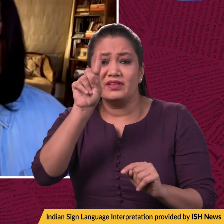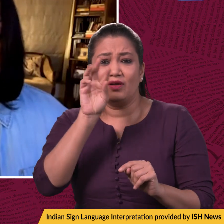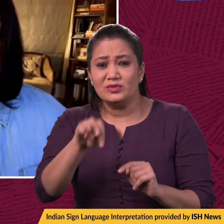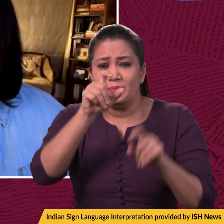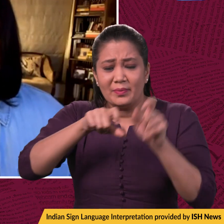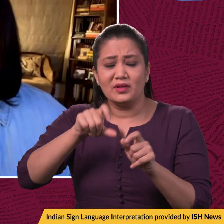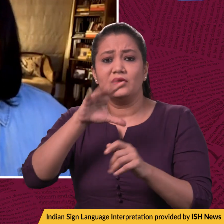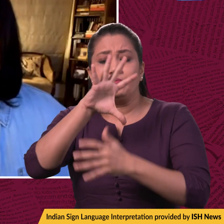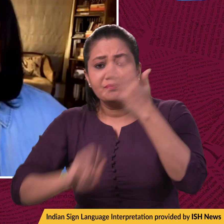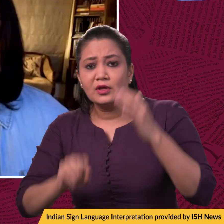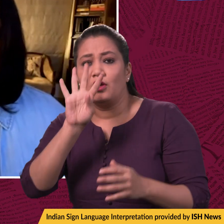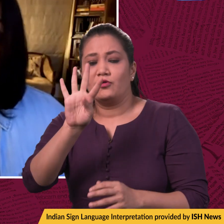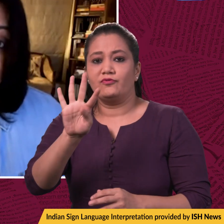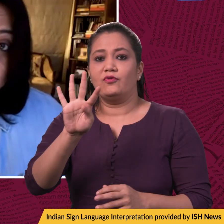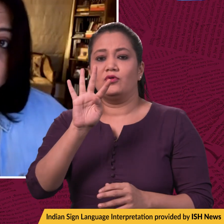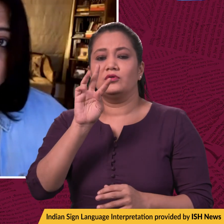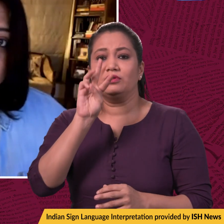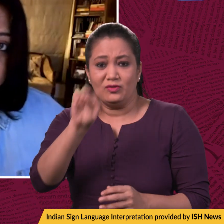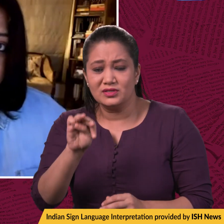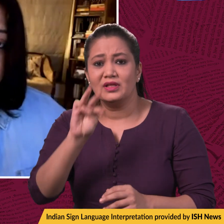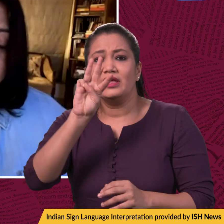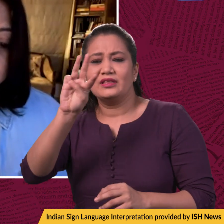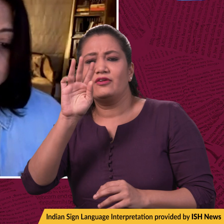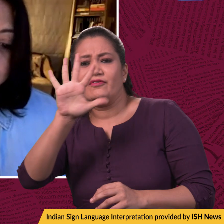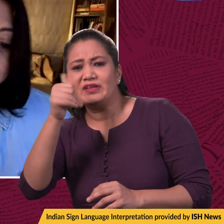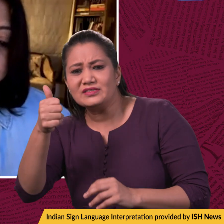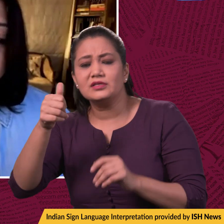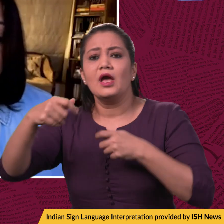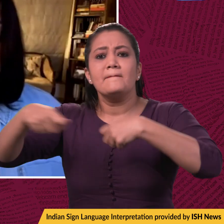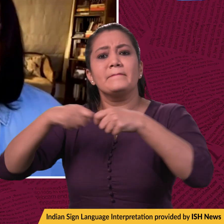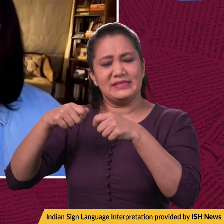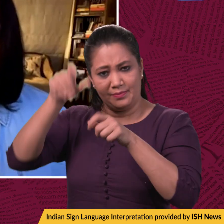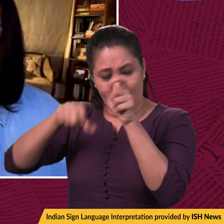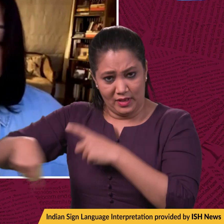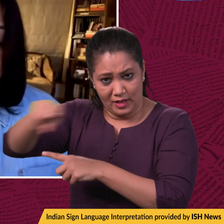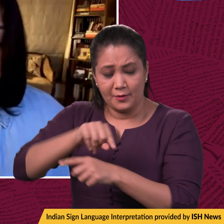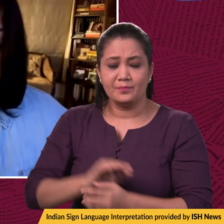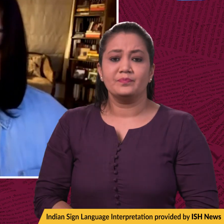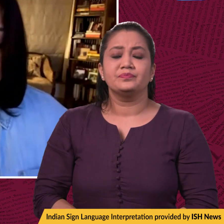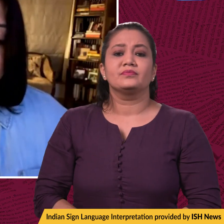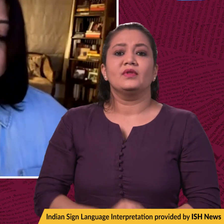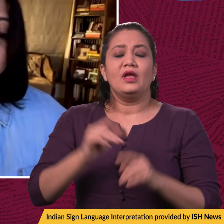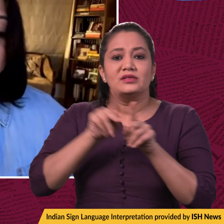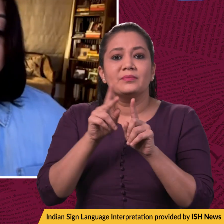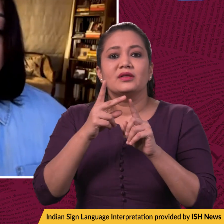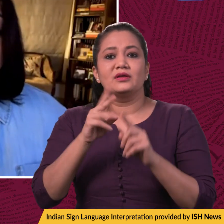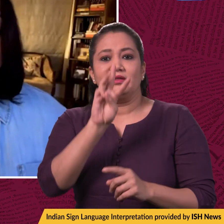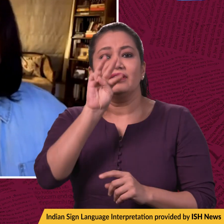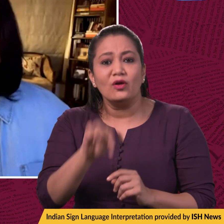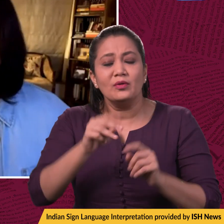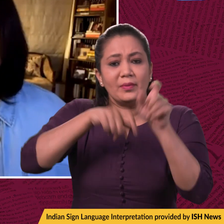deaths, 4,356 were tradesmen. This is according to NCRB. About 4,200 were vendors, and the